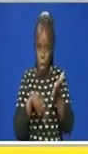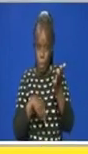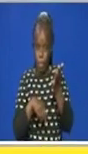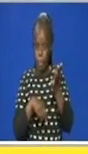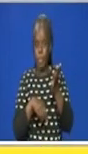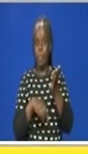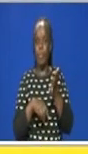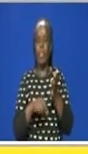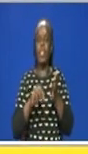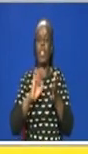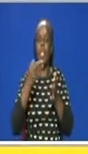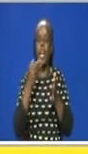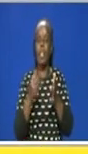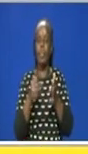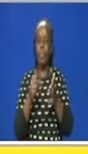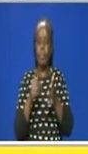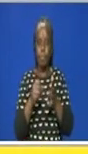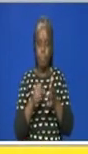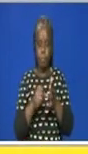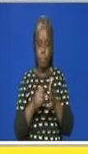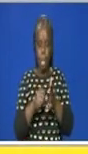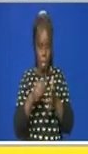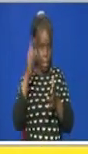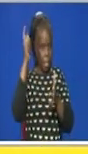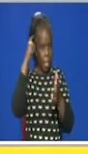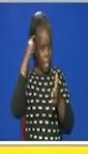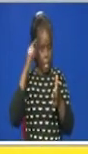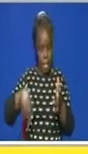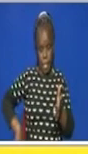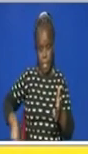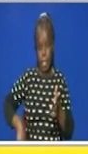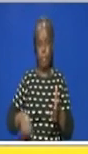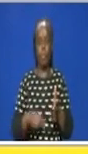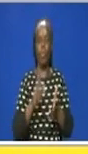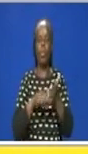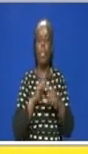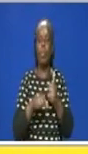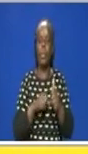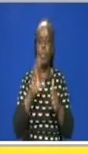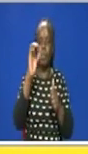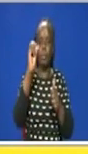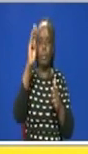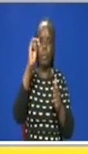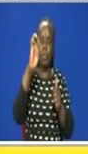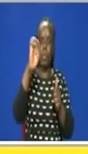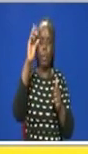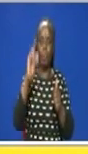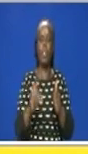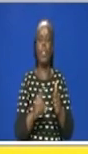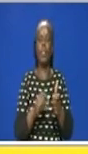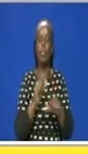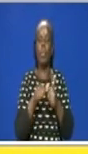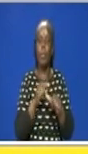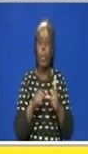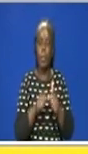a tadpole. Or a tadpole. Yes, I can see the head and a tail. Yes, it has a head. What about it? It has a tail. Yeah, what about it? So